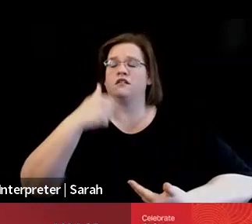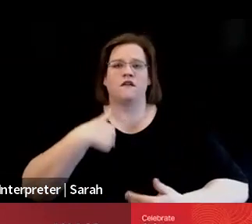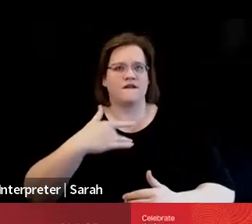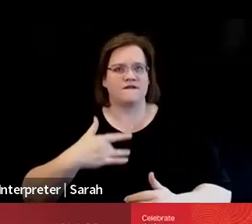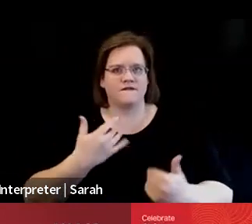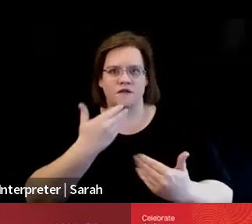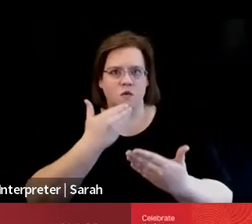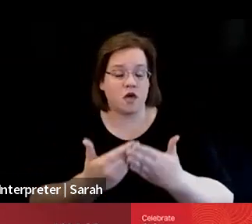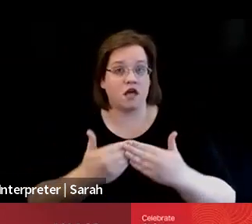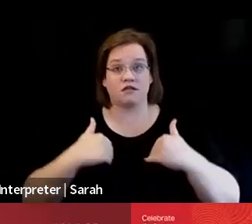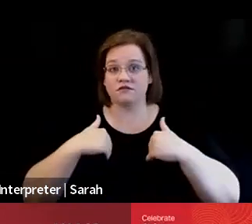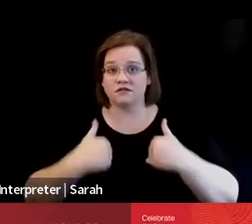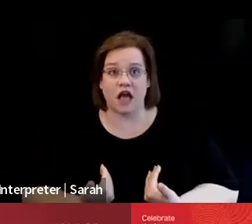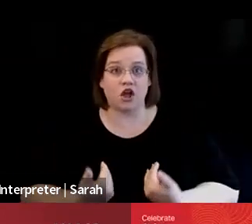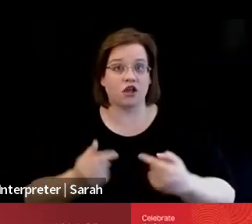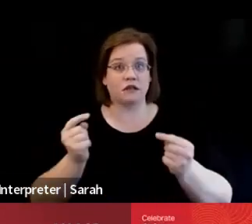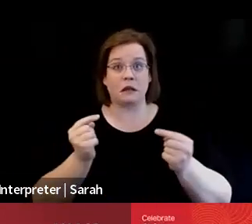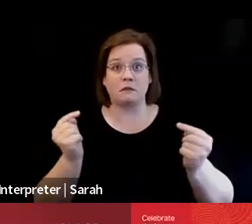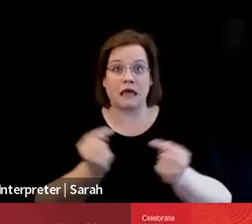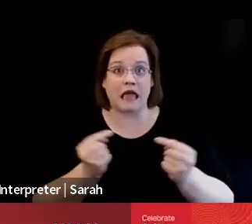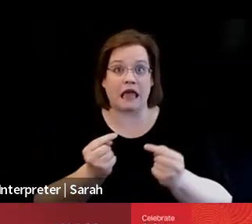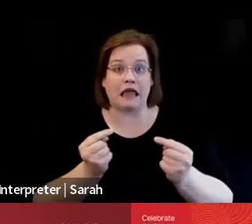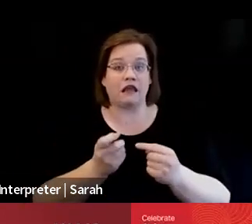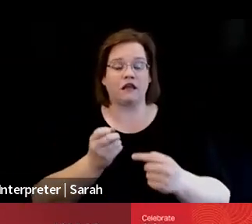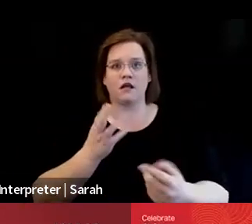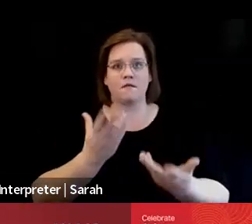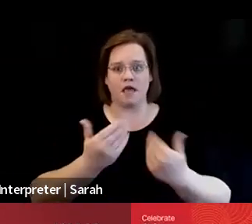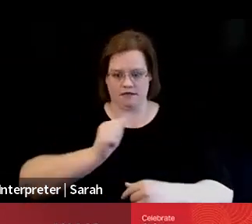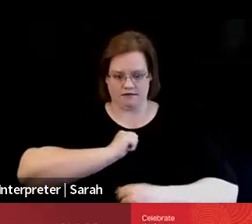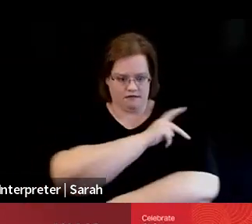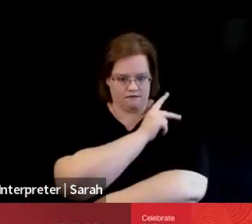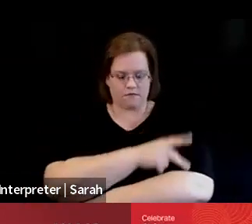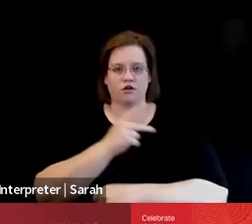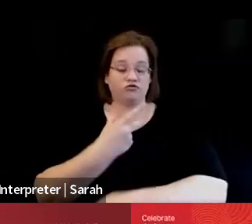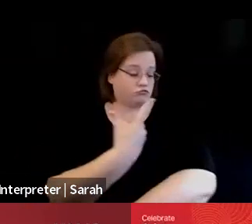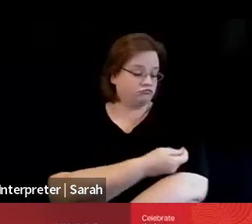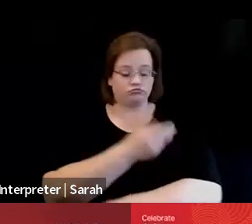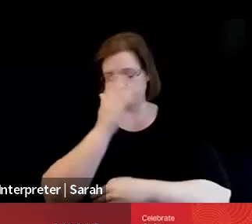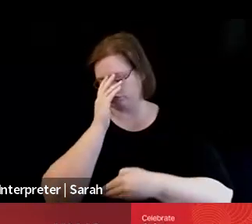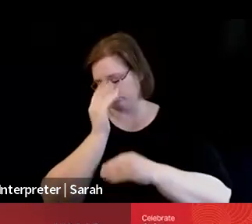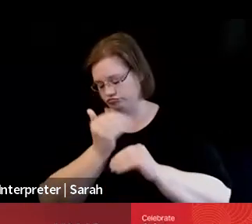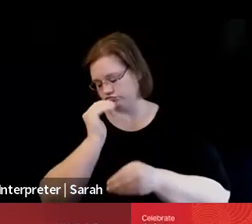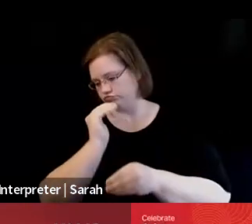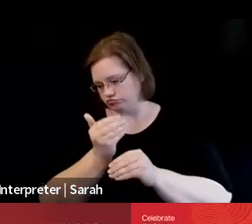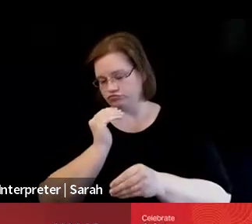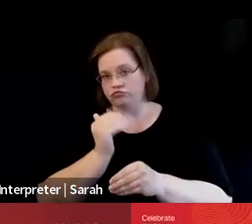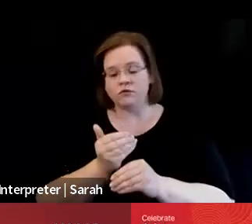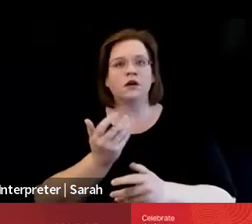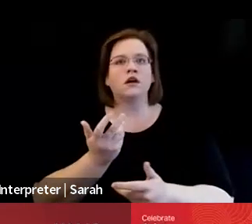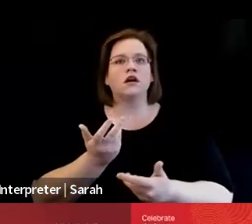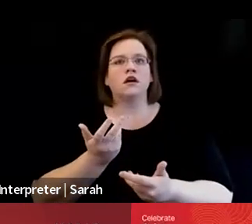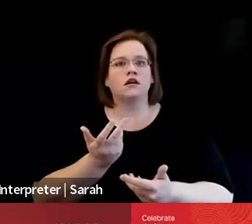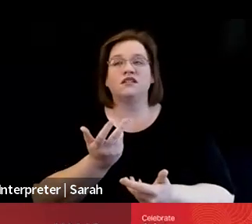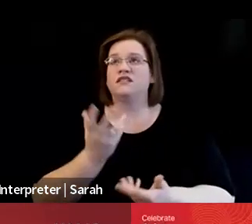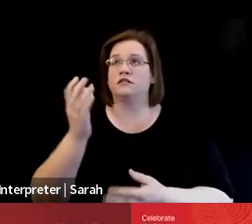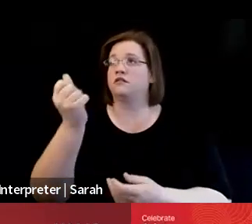in pain, perhaps there's some sedation going on. There's a lot of challenges. So that written material becomes all people have when they get home. And so